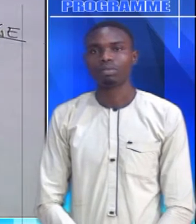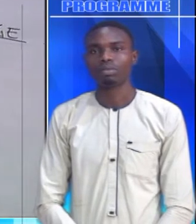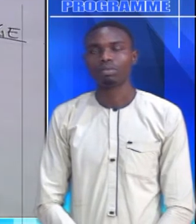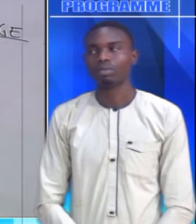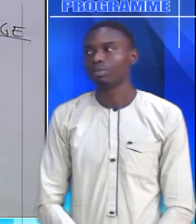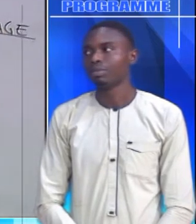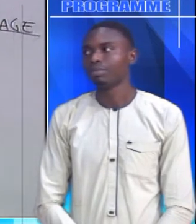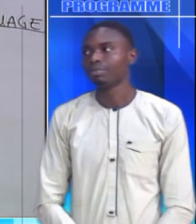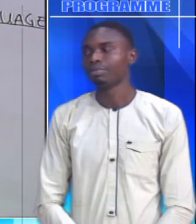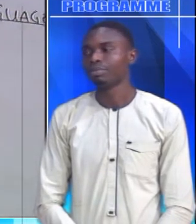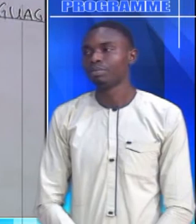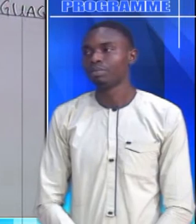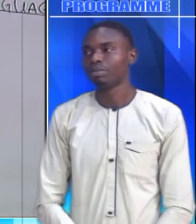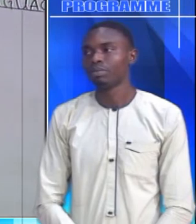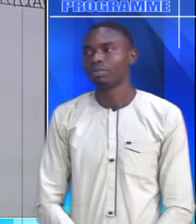Yes.